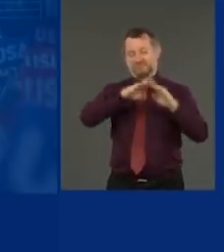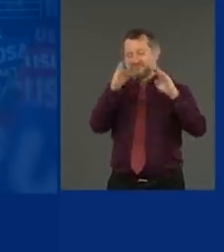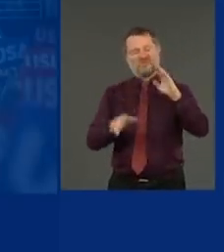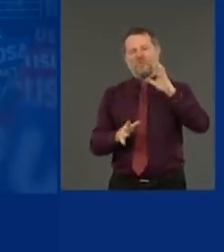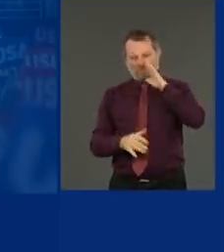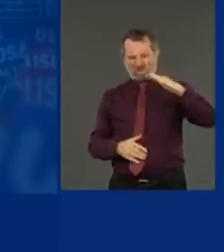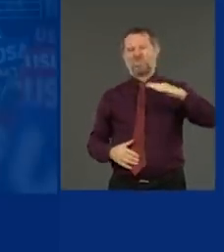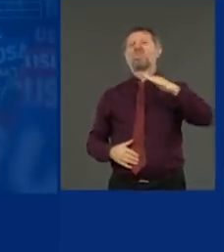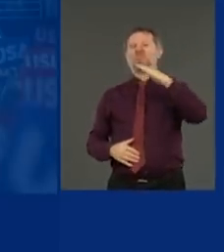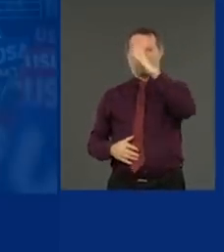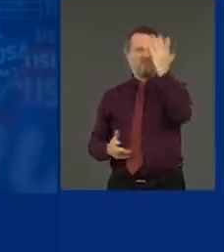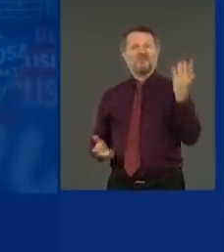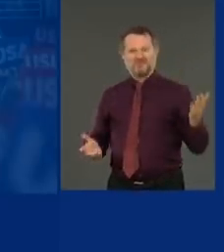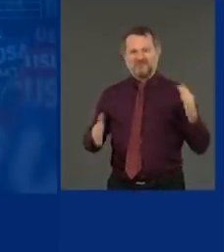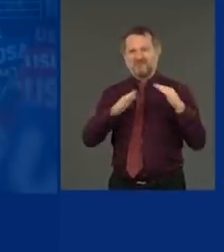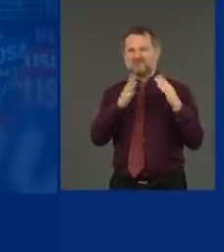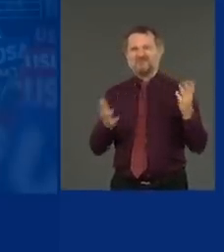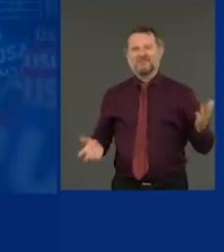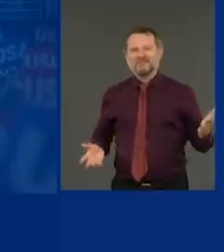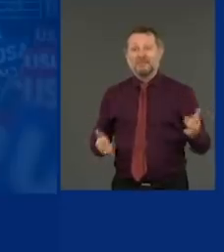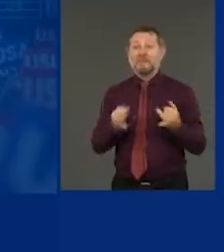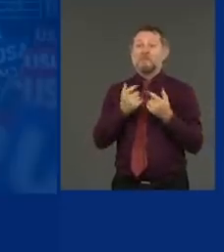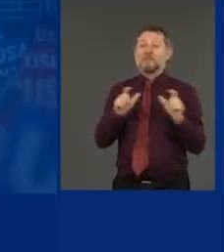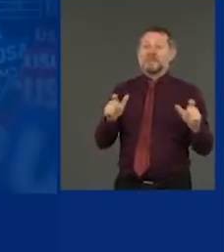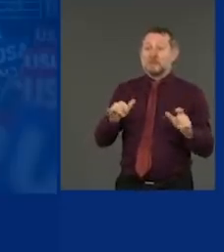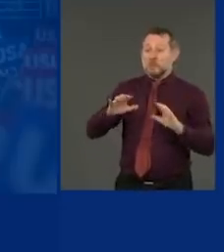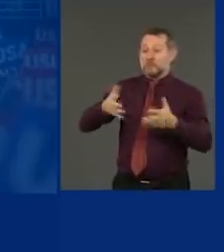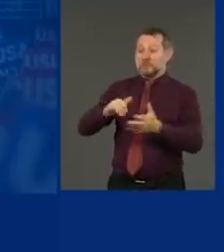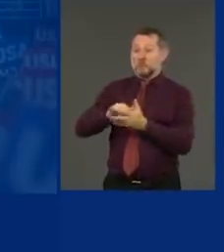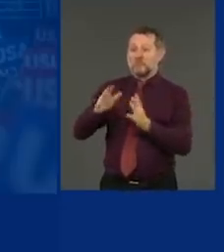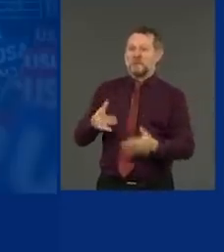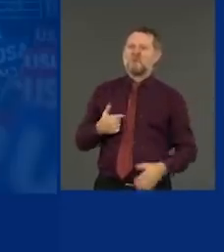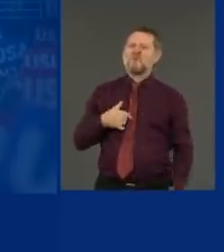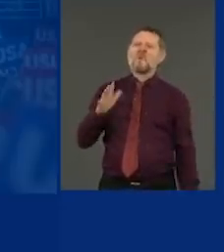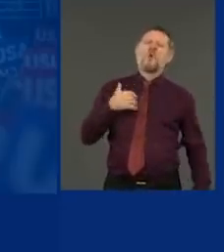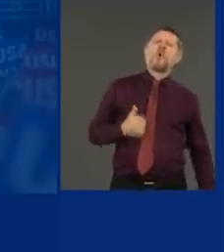If a significant portion of the population said, I'm not doing